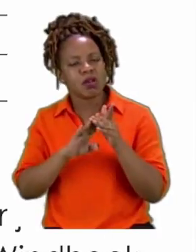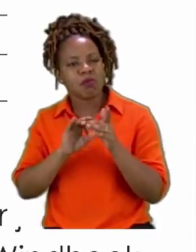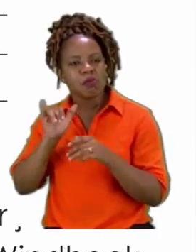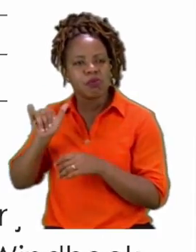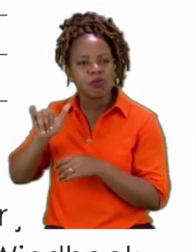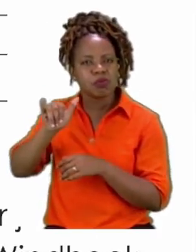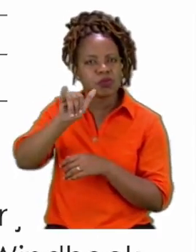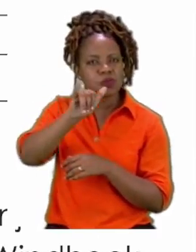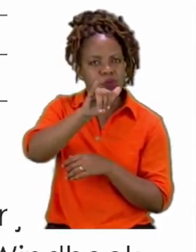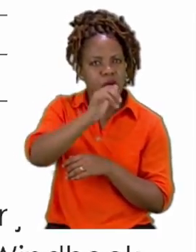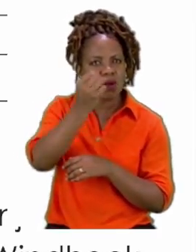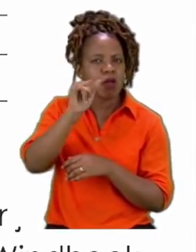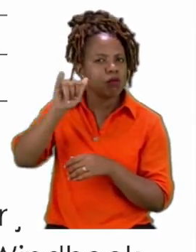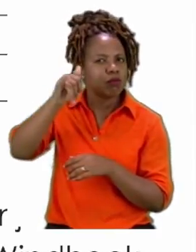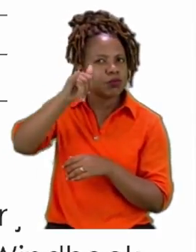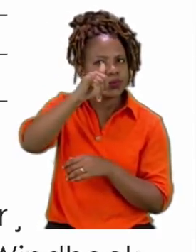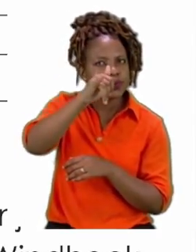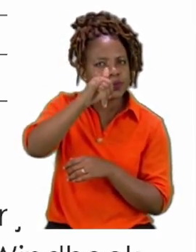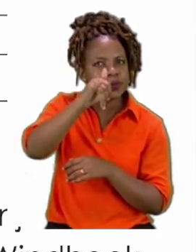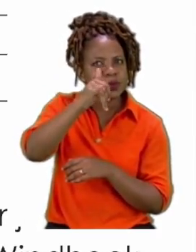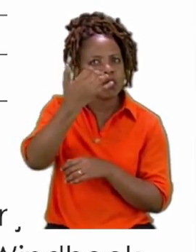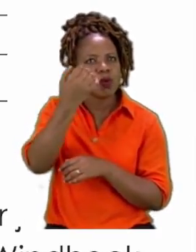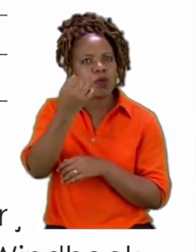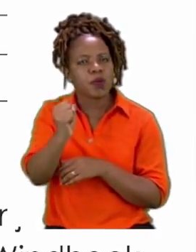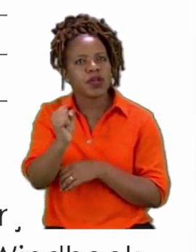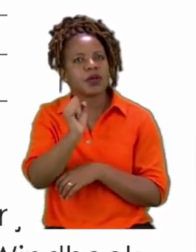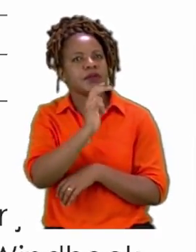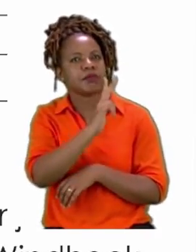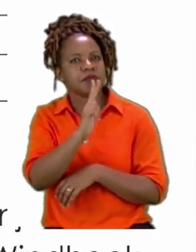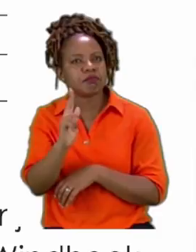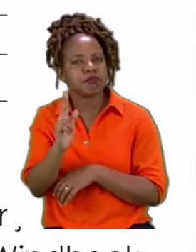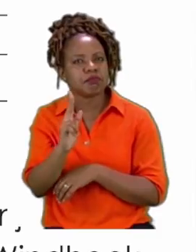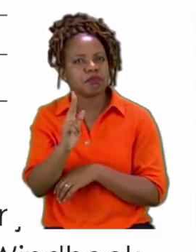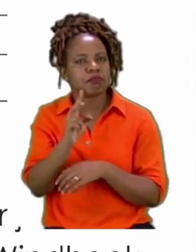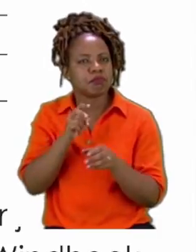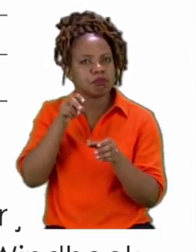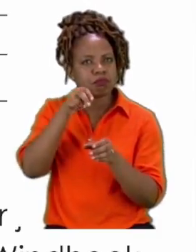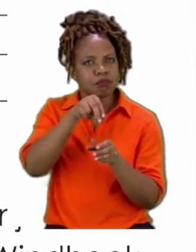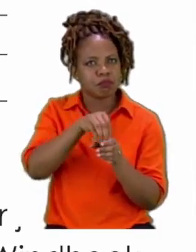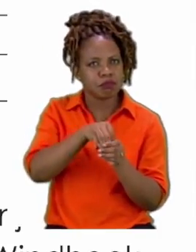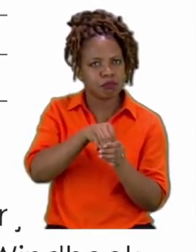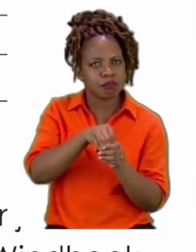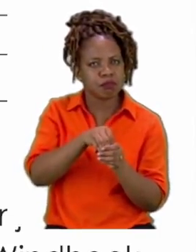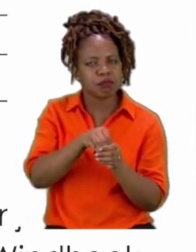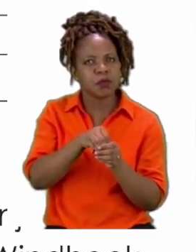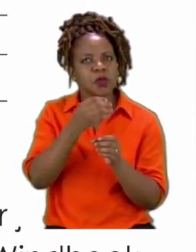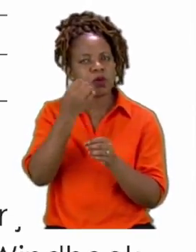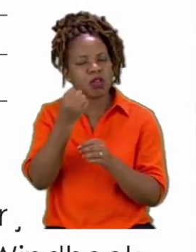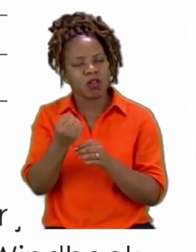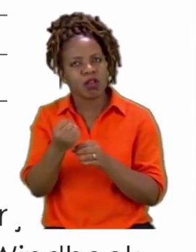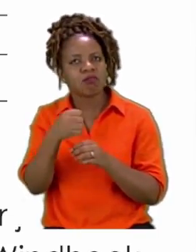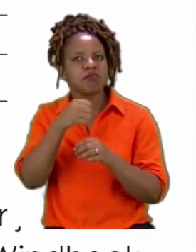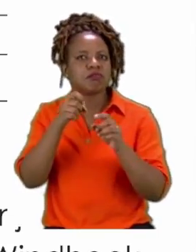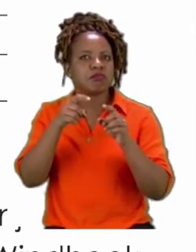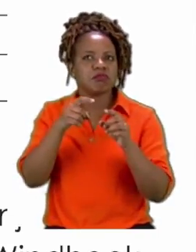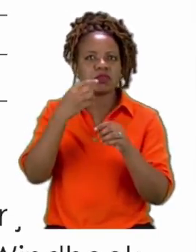have 3 destinations. But now let us take a look at our passage again